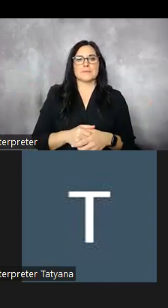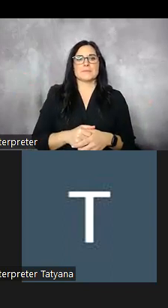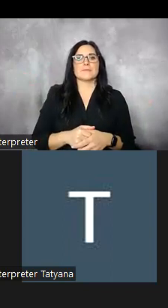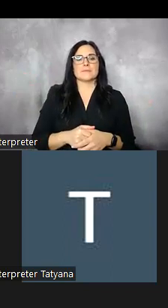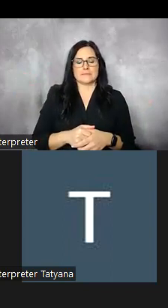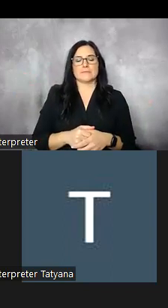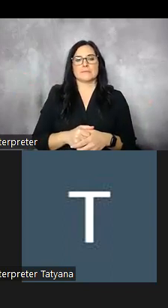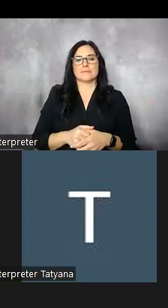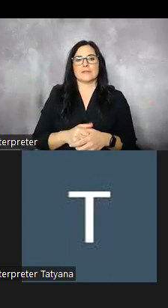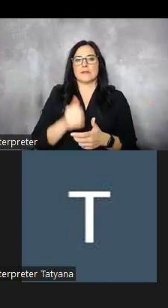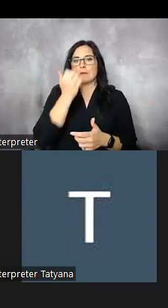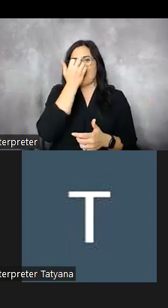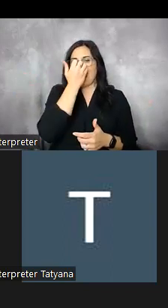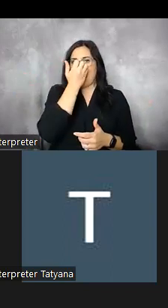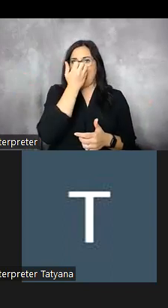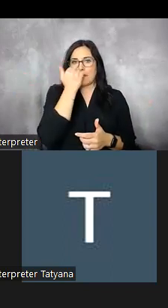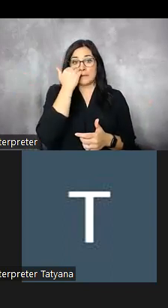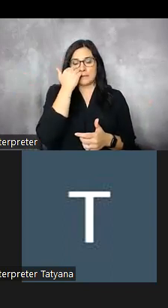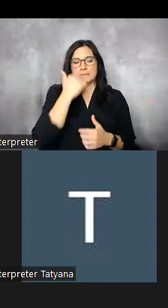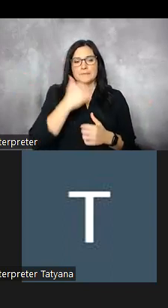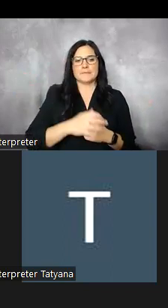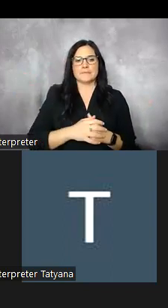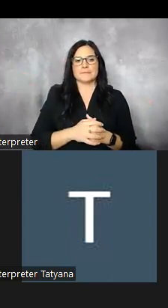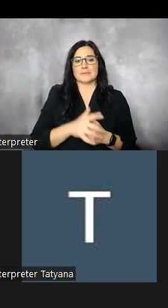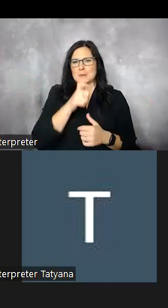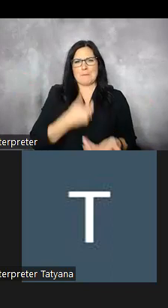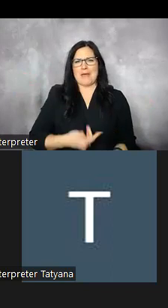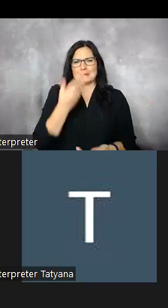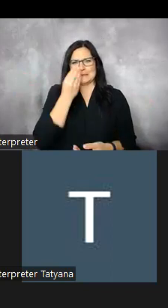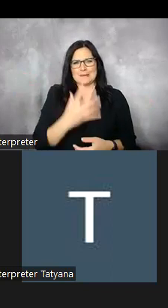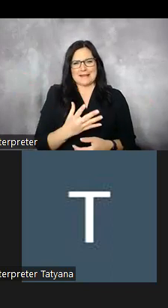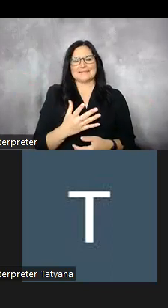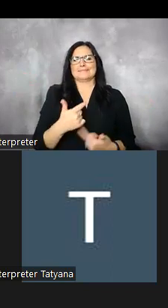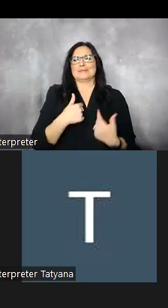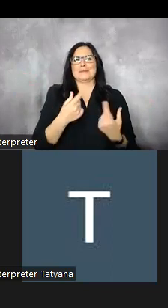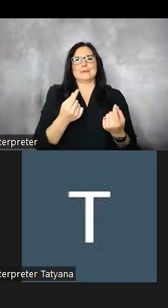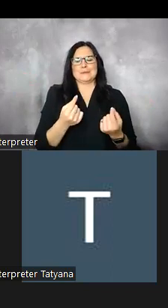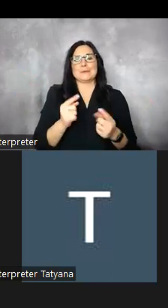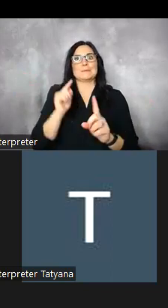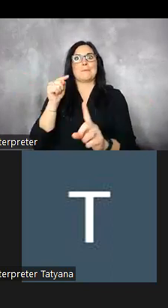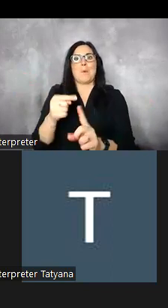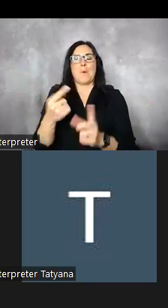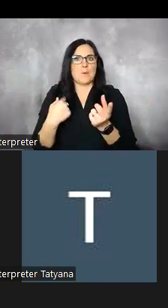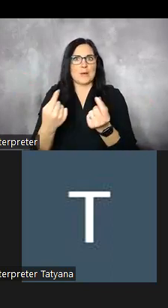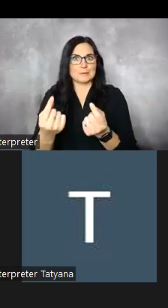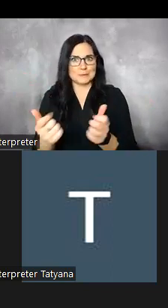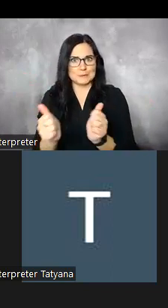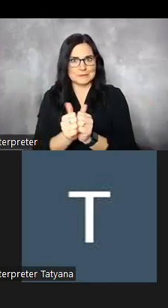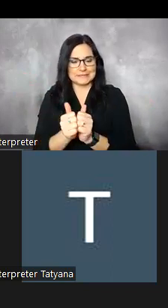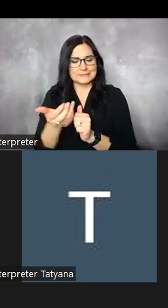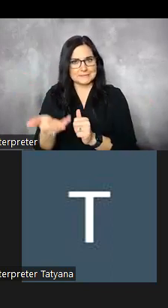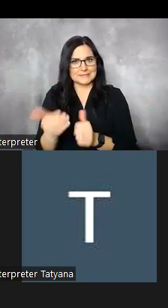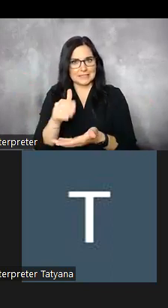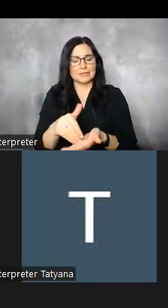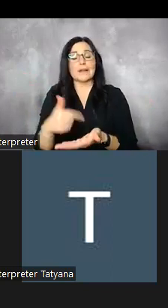section, we always do these. I don't think anybody's nearly as interested in who I am as what I do with the Alternate Text Production Center. I've been the director